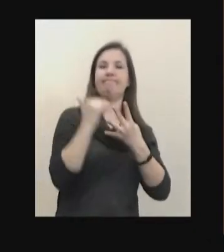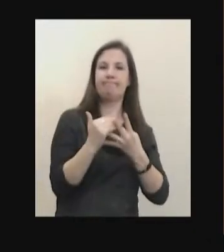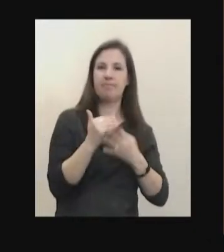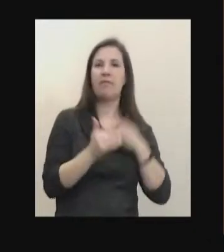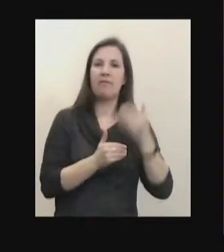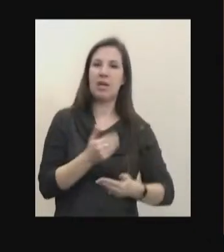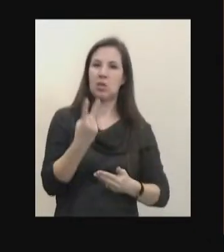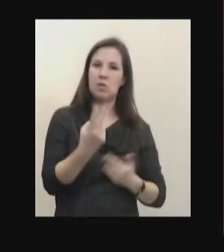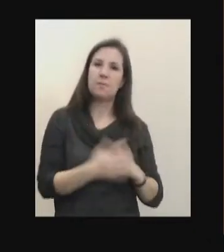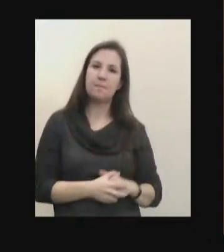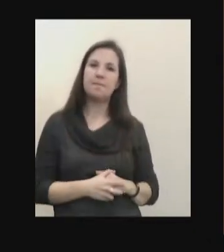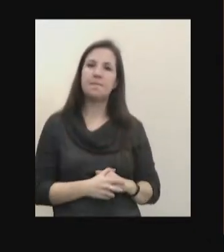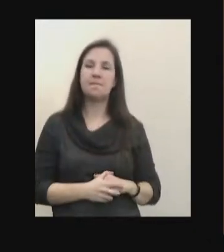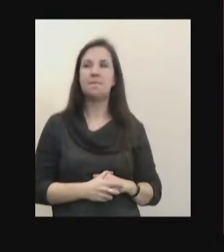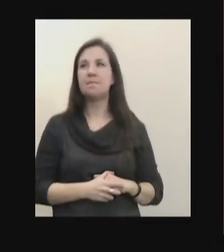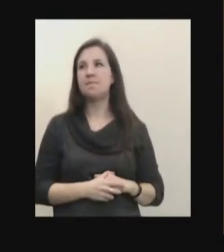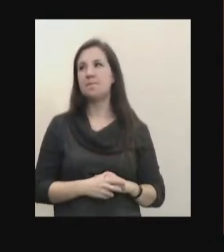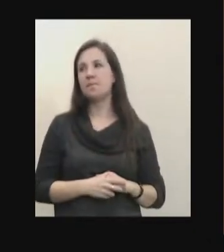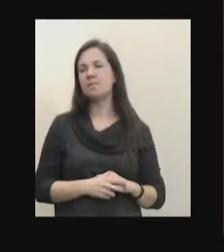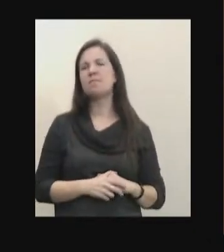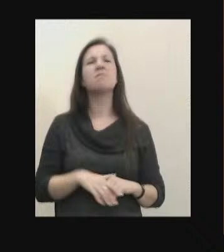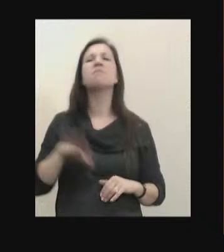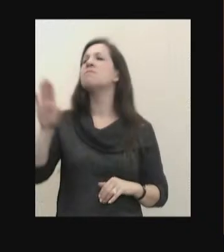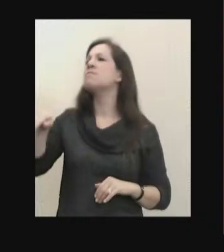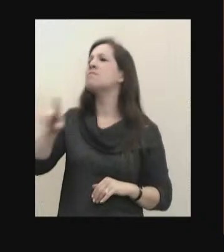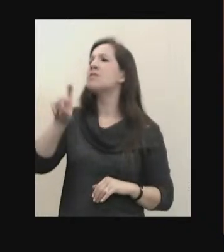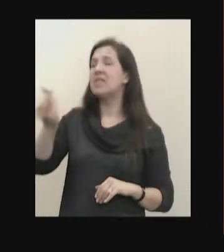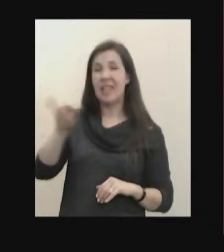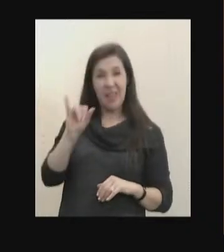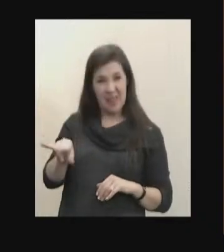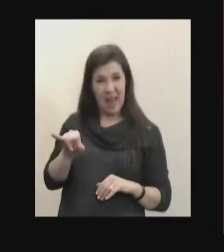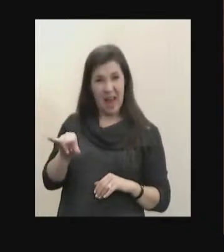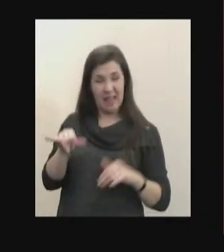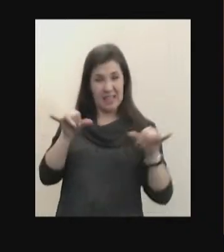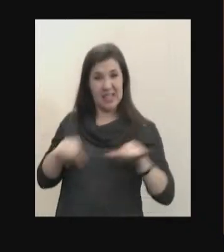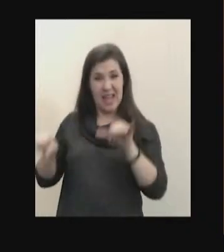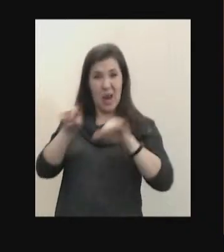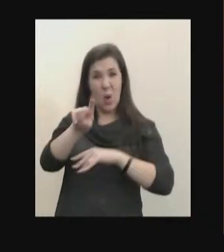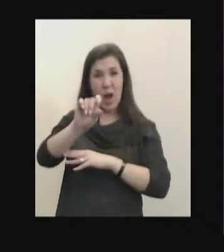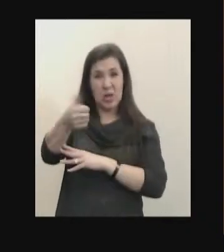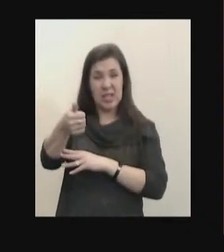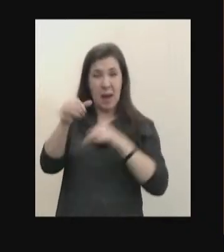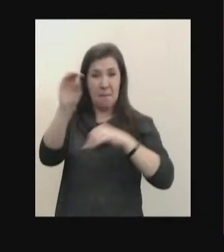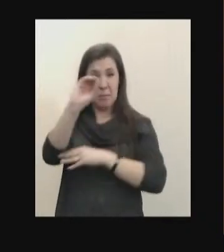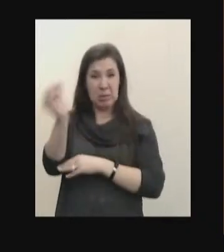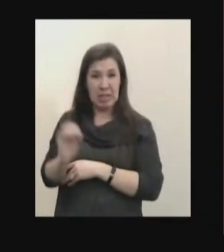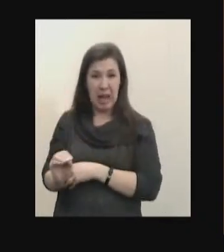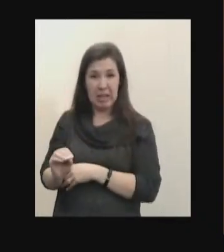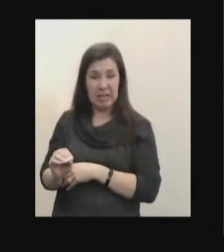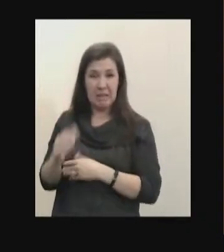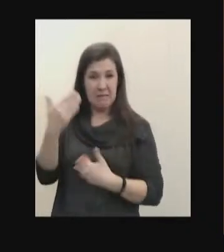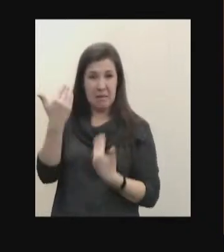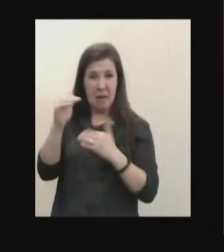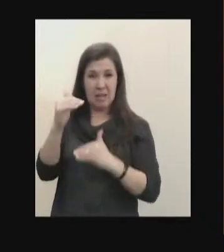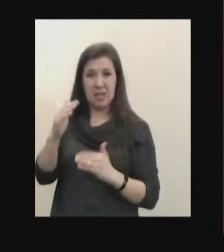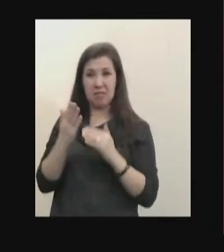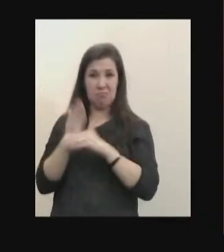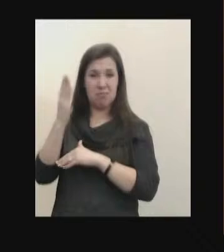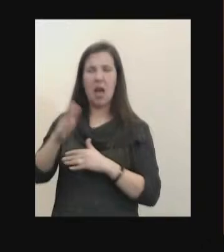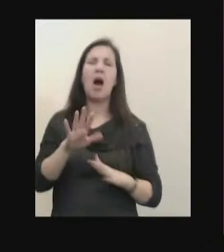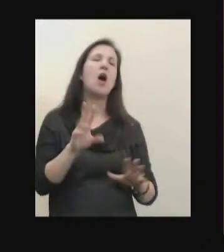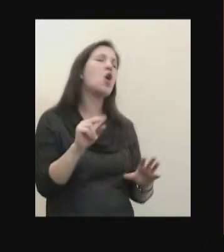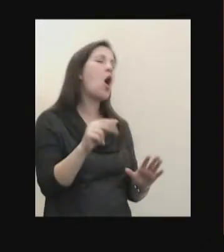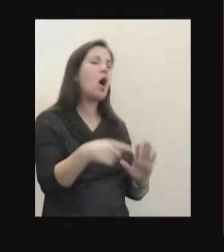2. Is that the standard, 110% of capacity? No, I know. It's just, it would be an